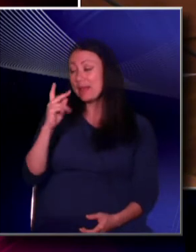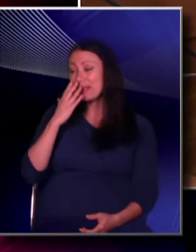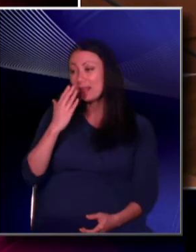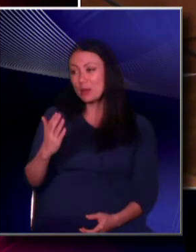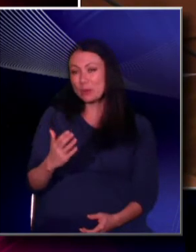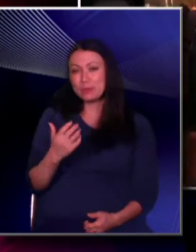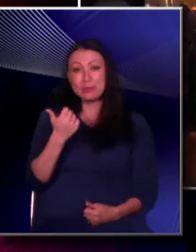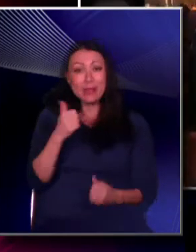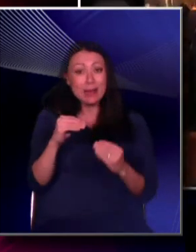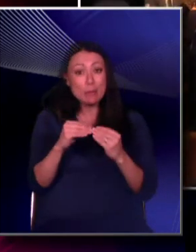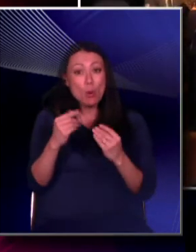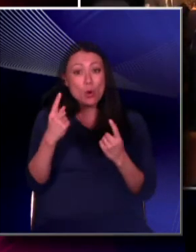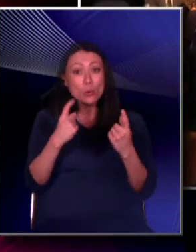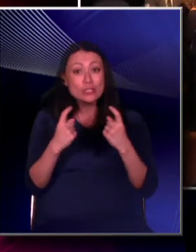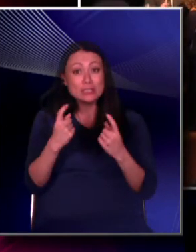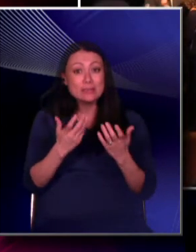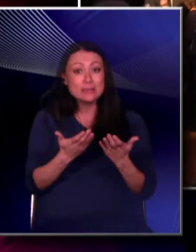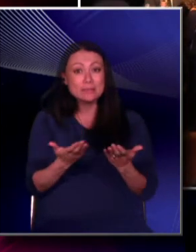Any other questions?